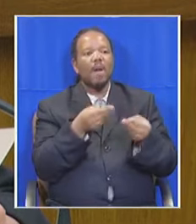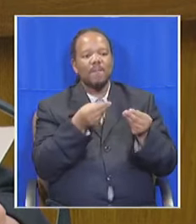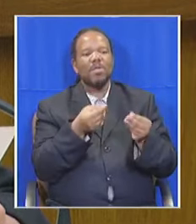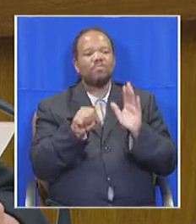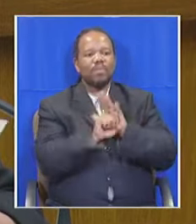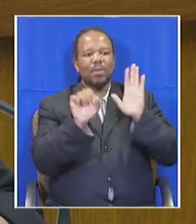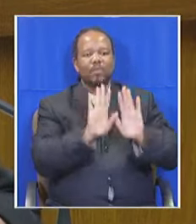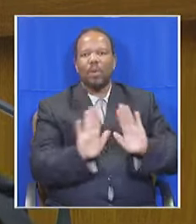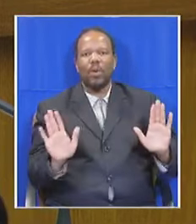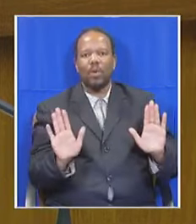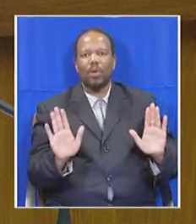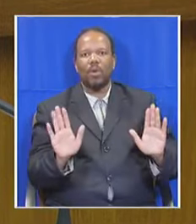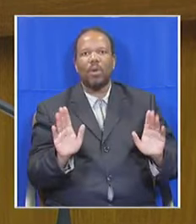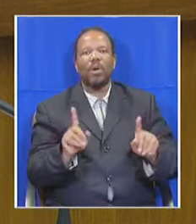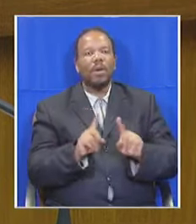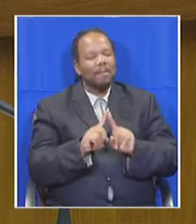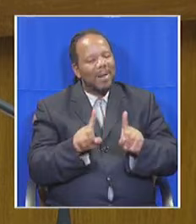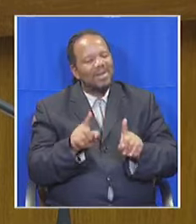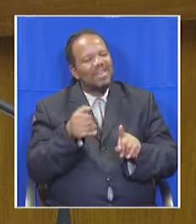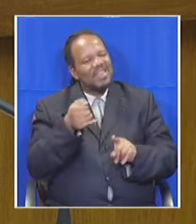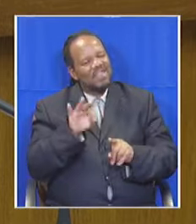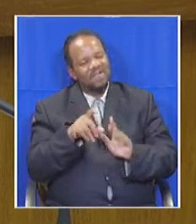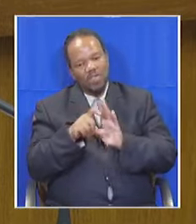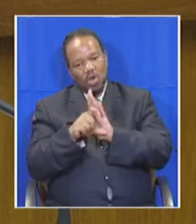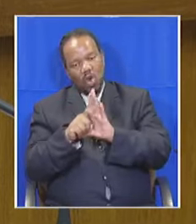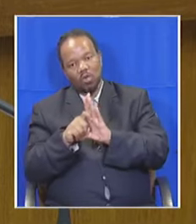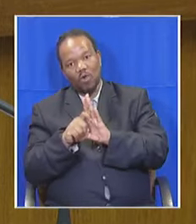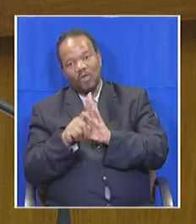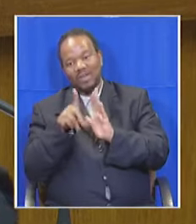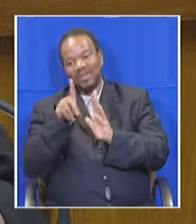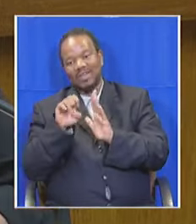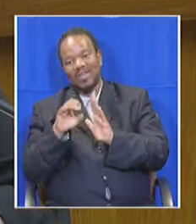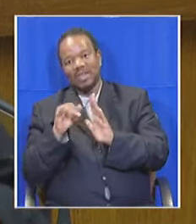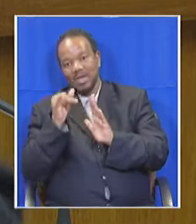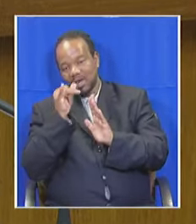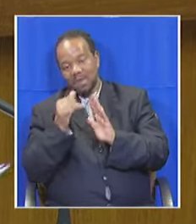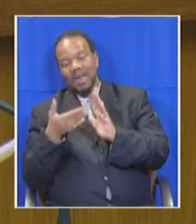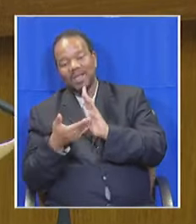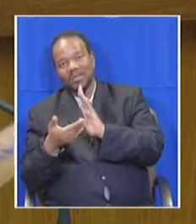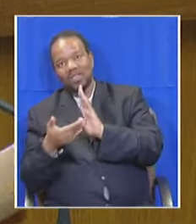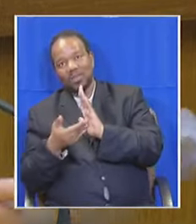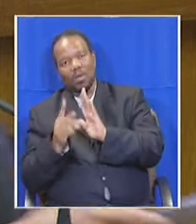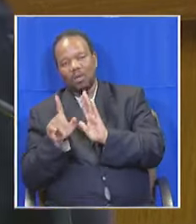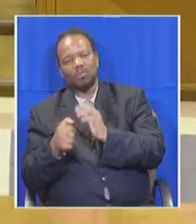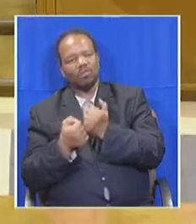form. For as long as the criminalization clause remains in this piece of flawed legislation, the Democratic Alliance cannot support